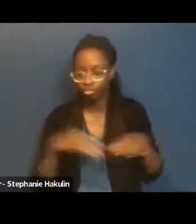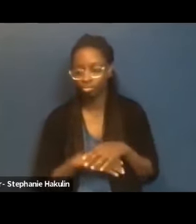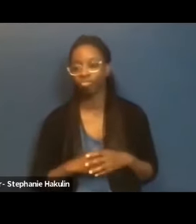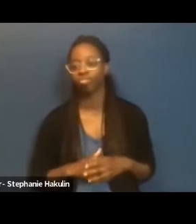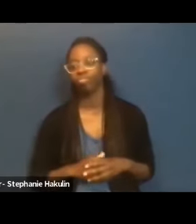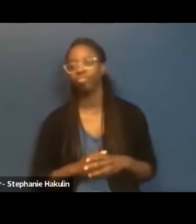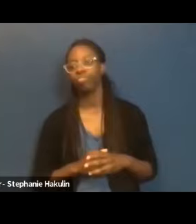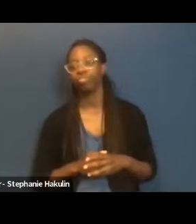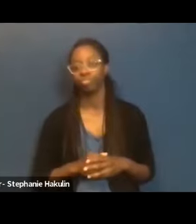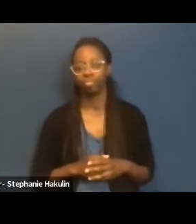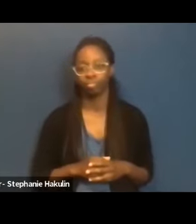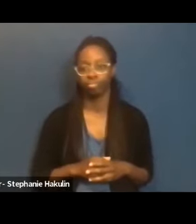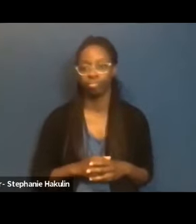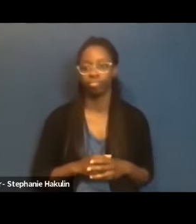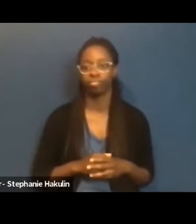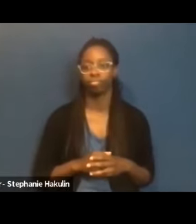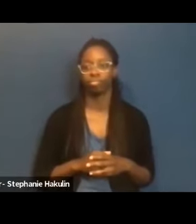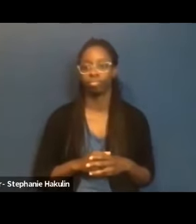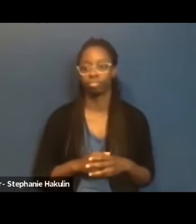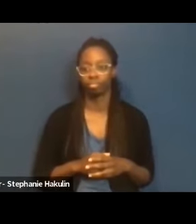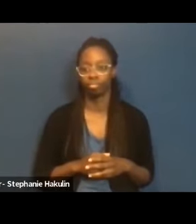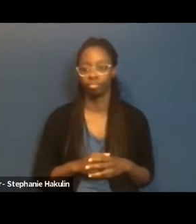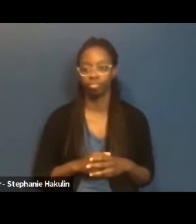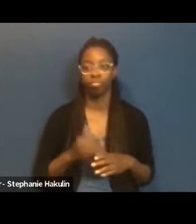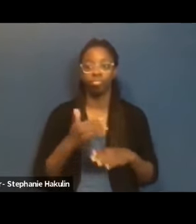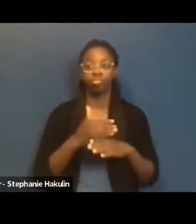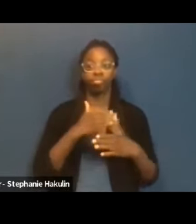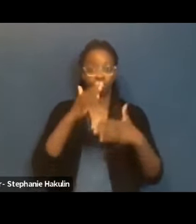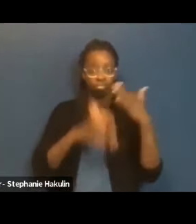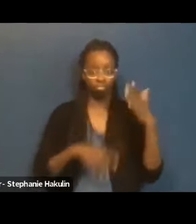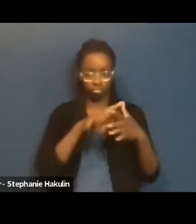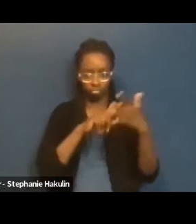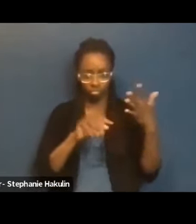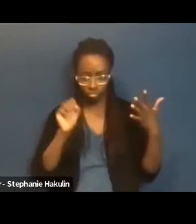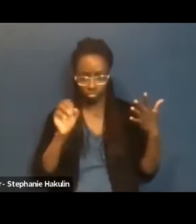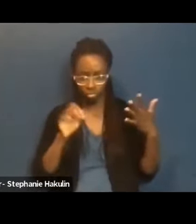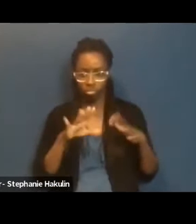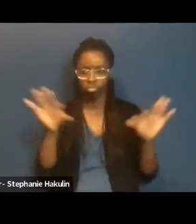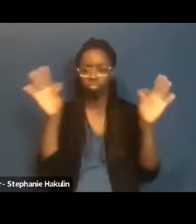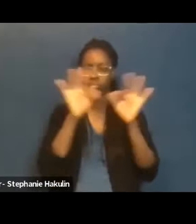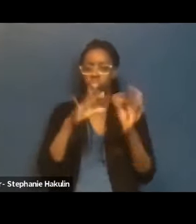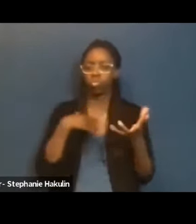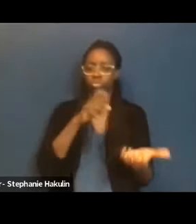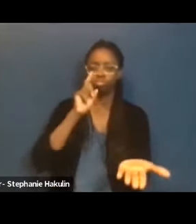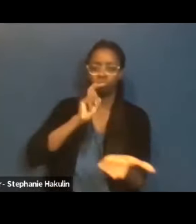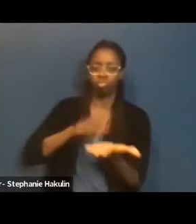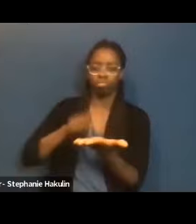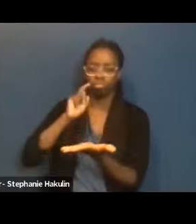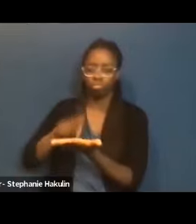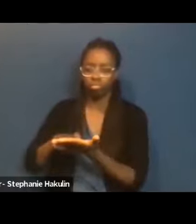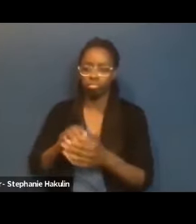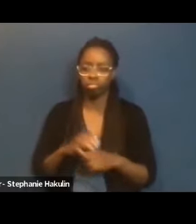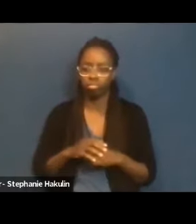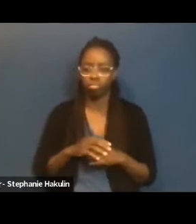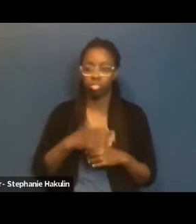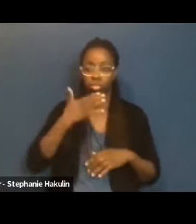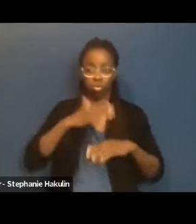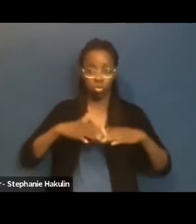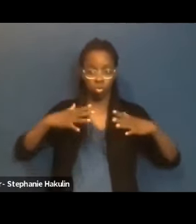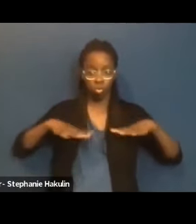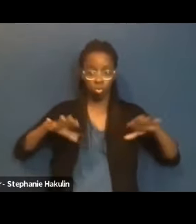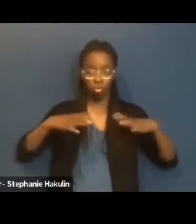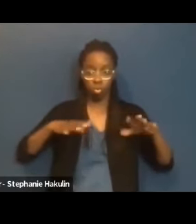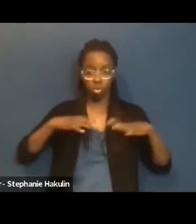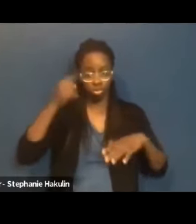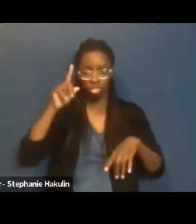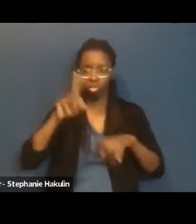Before completing the following steps, please be sure to recognize that our colors aren't dirty clothes. You can't wash away our race. Put down your detergent